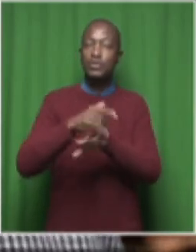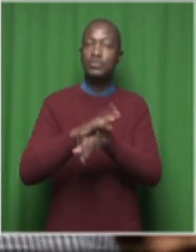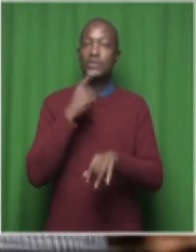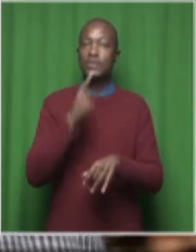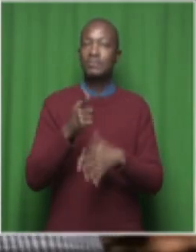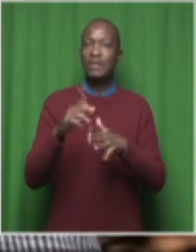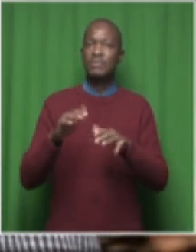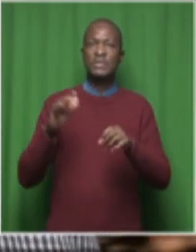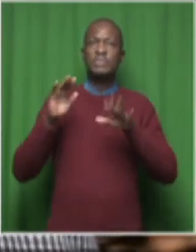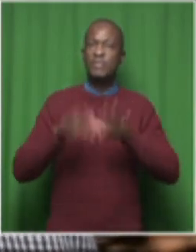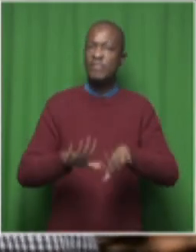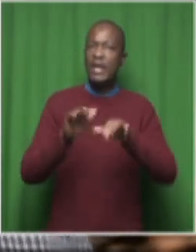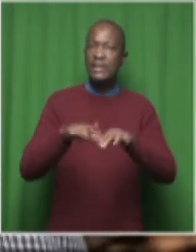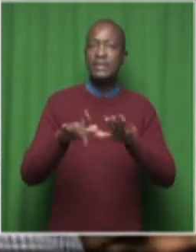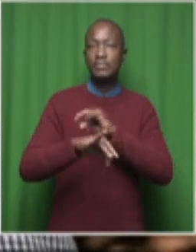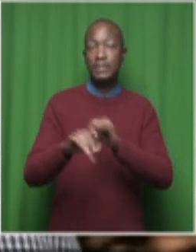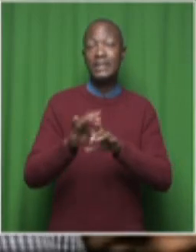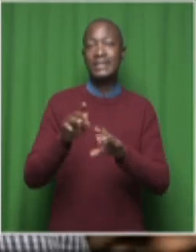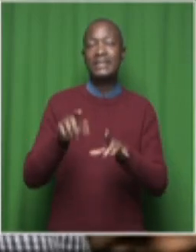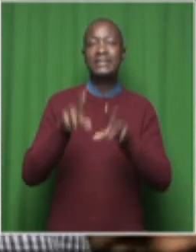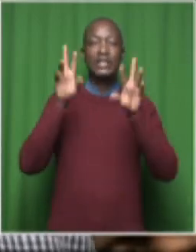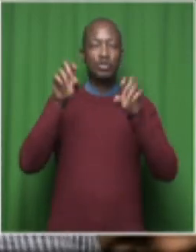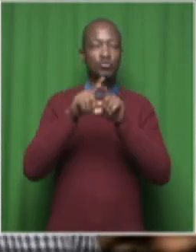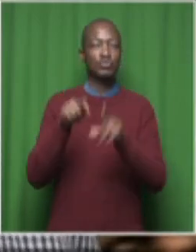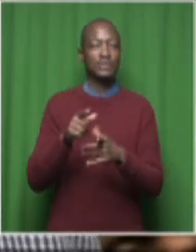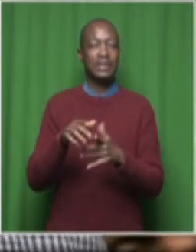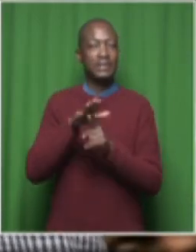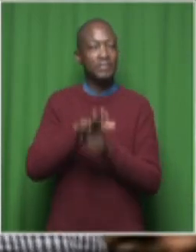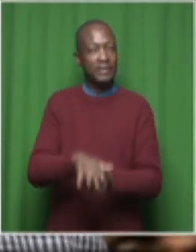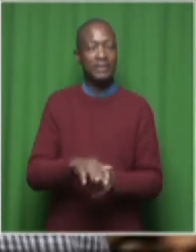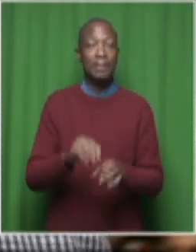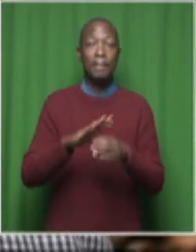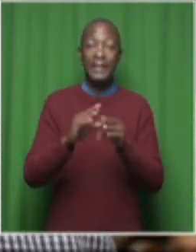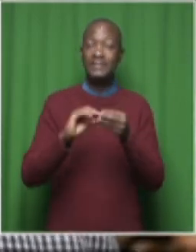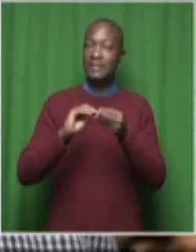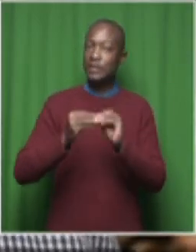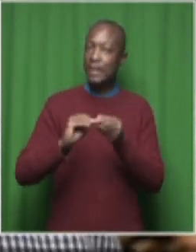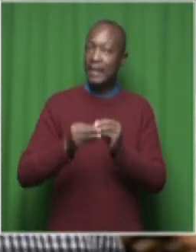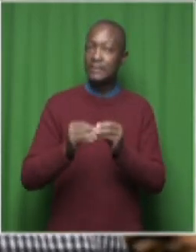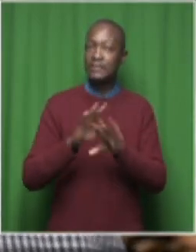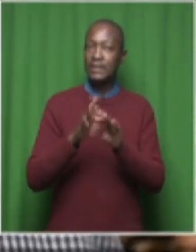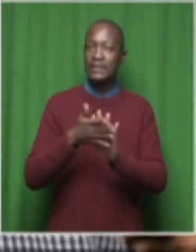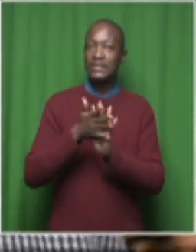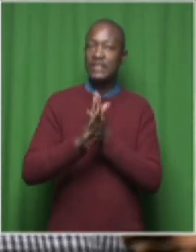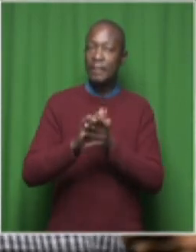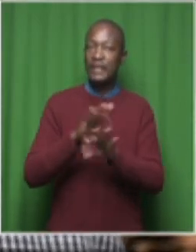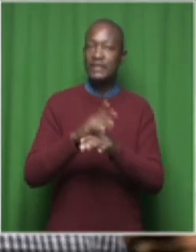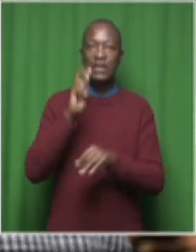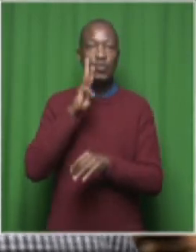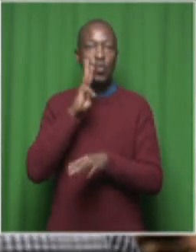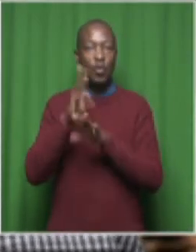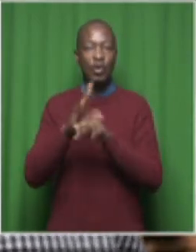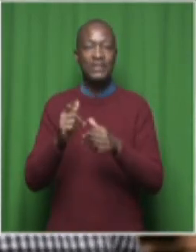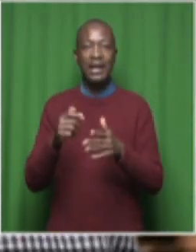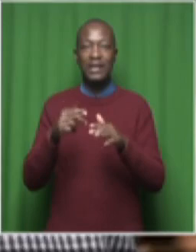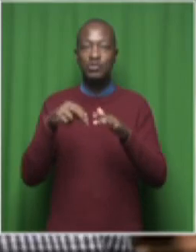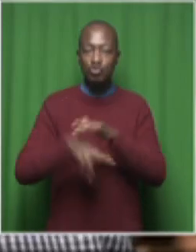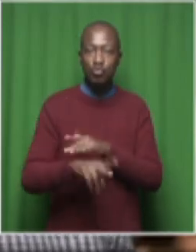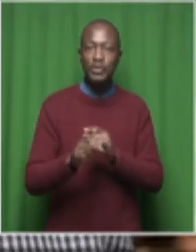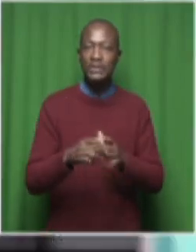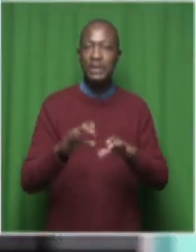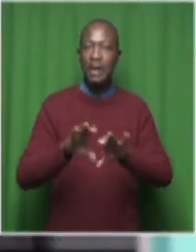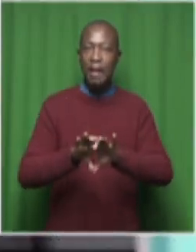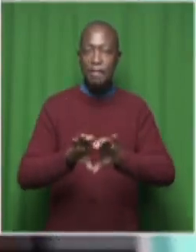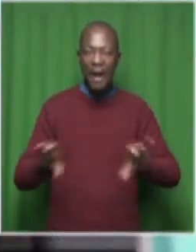has been flooded. So that's the most pressing issues, but also the repairs and restoration to our damaged water and sewage infrastructure where our